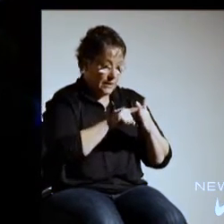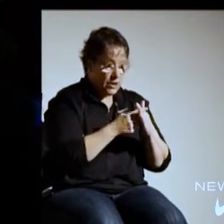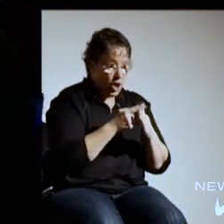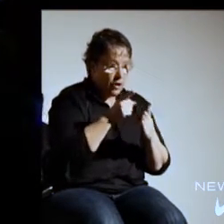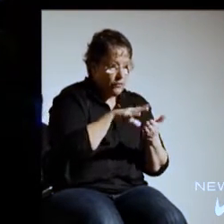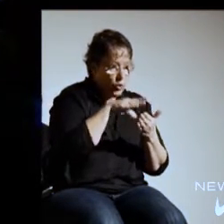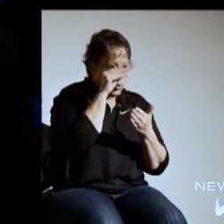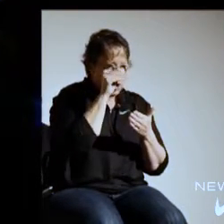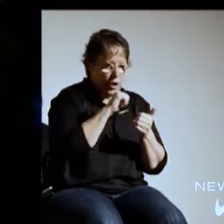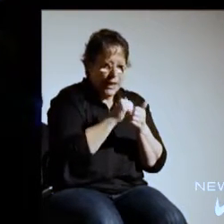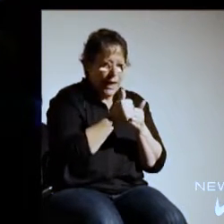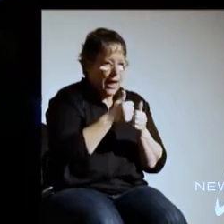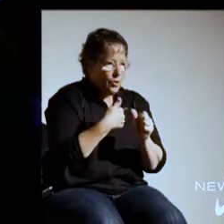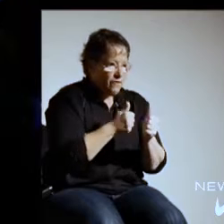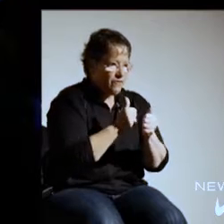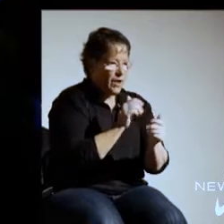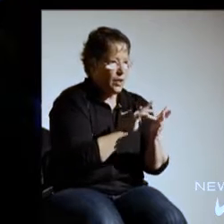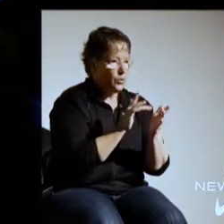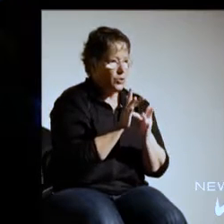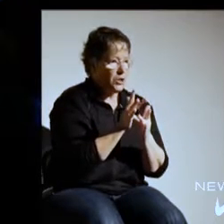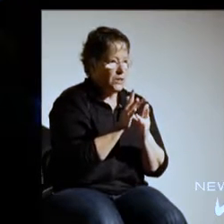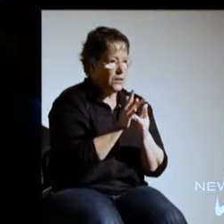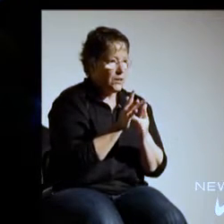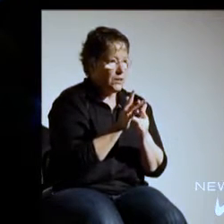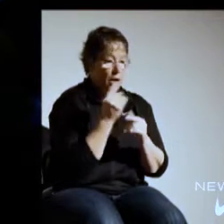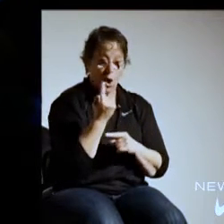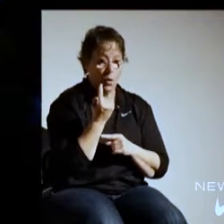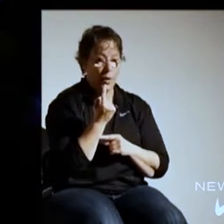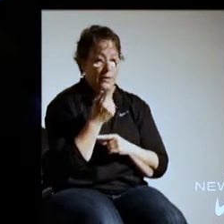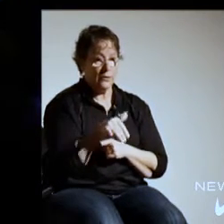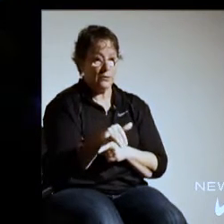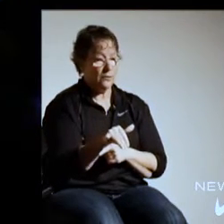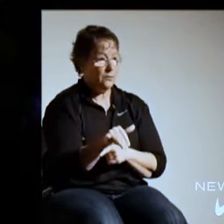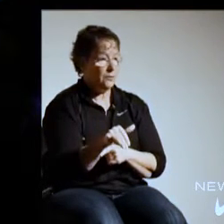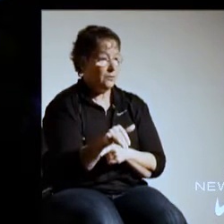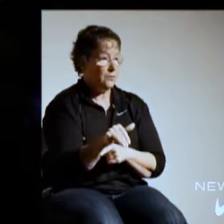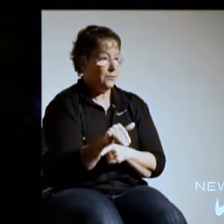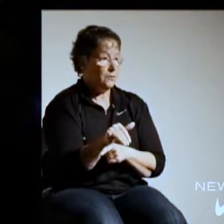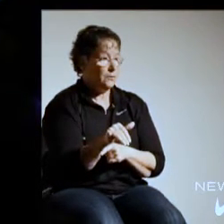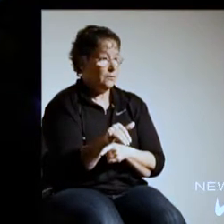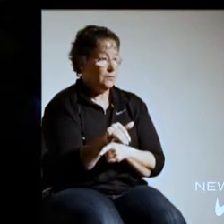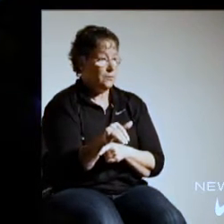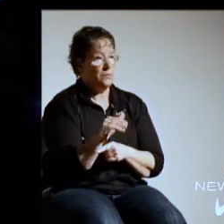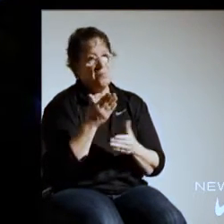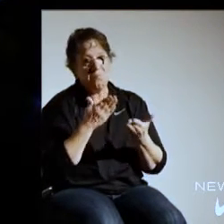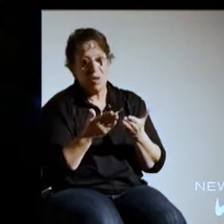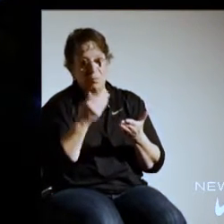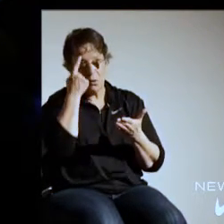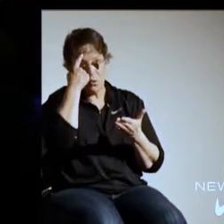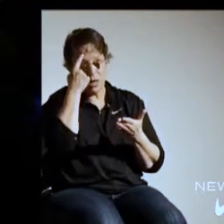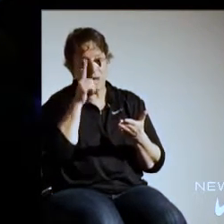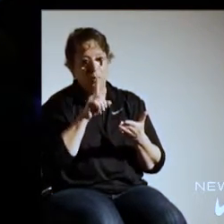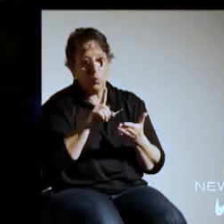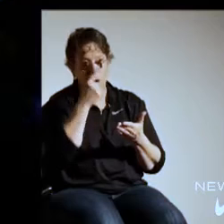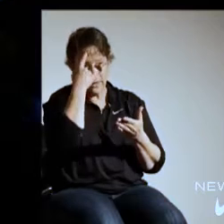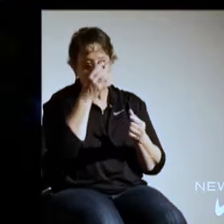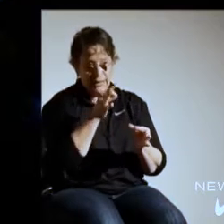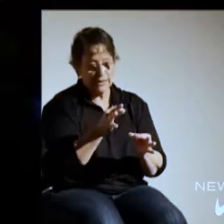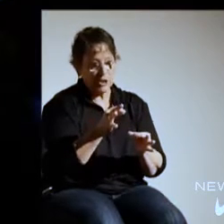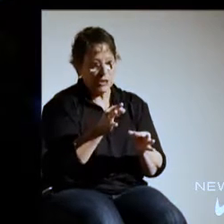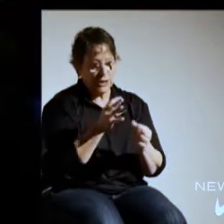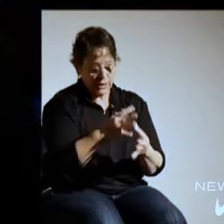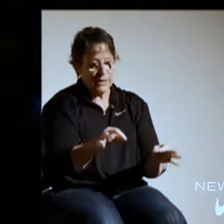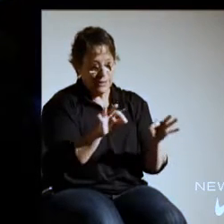how to follow Jesus with your whole life. You may think the one decision that matters is to follow